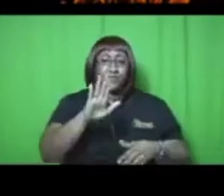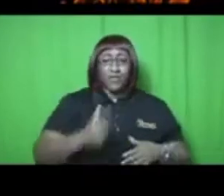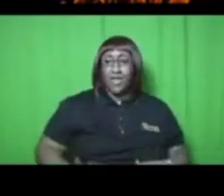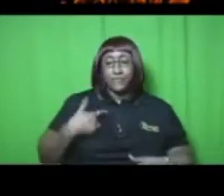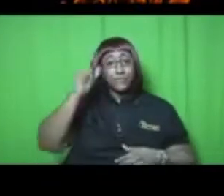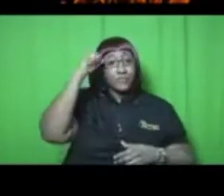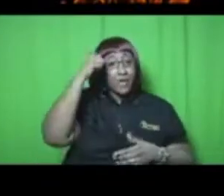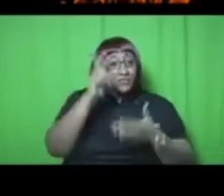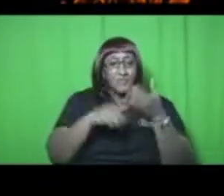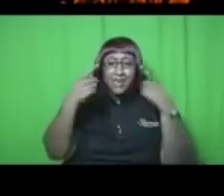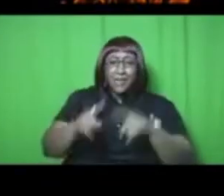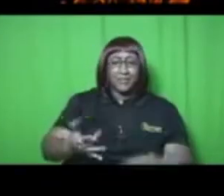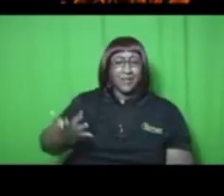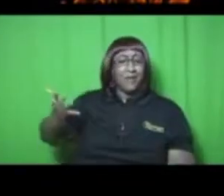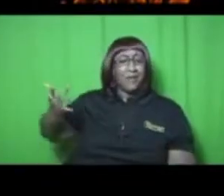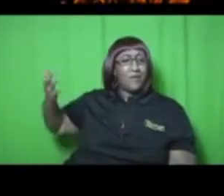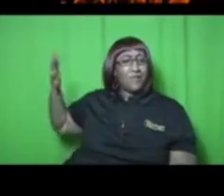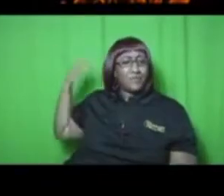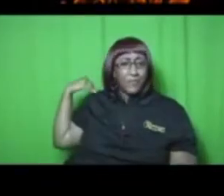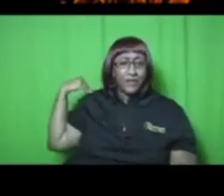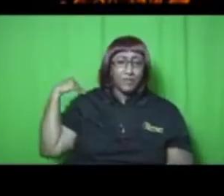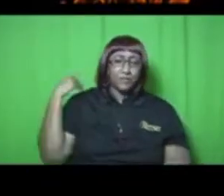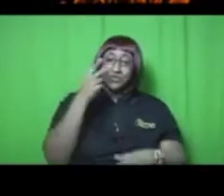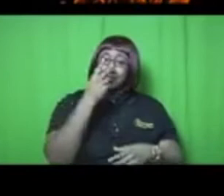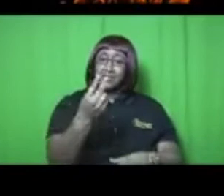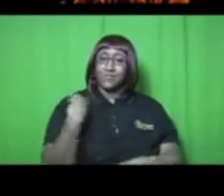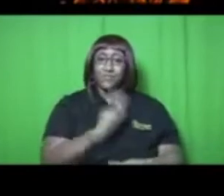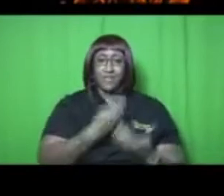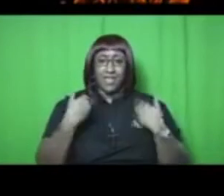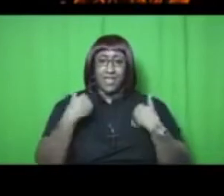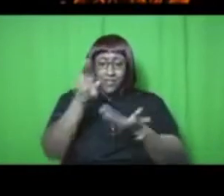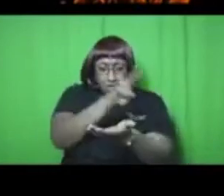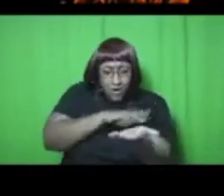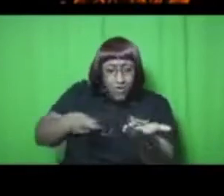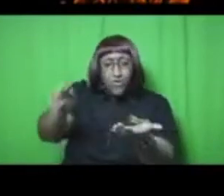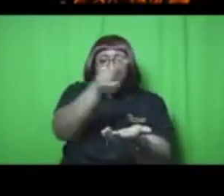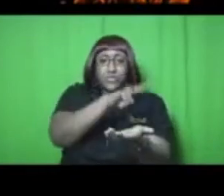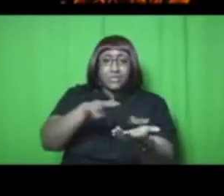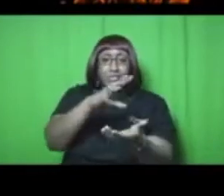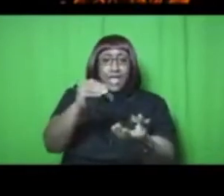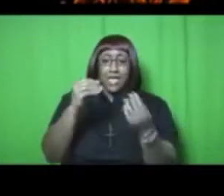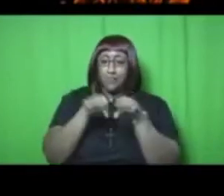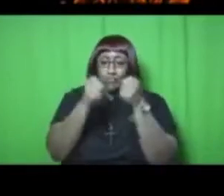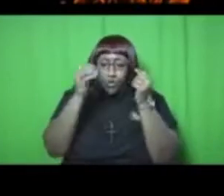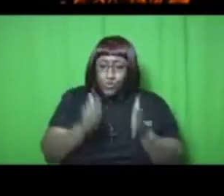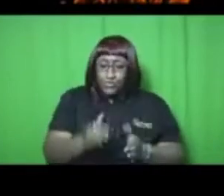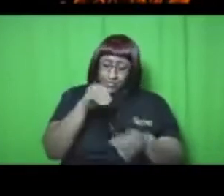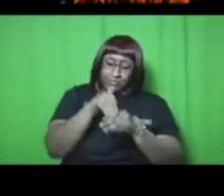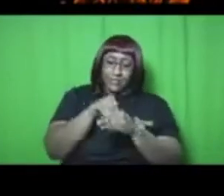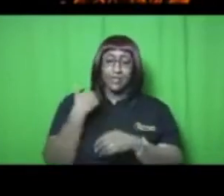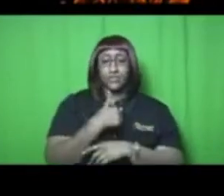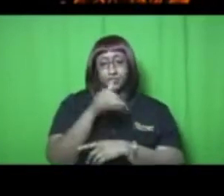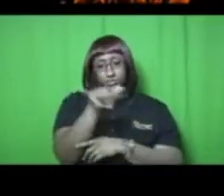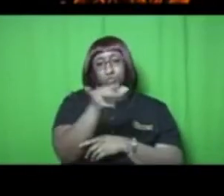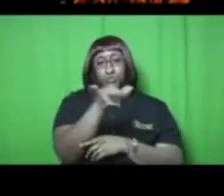you of what happened way back yonder. But see, we have holiness and brokenness within us.